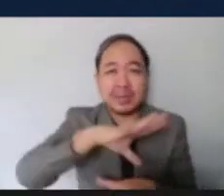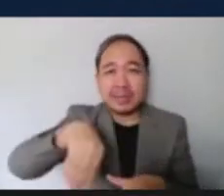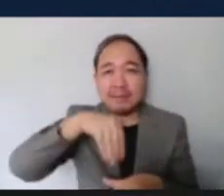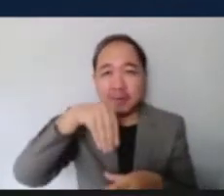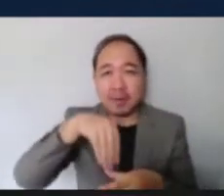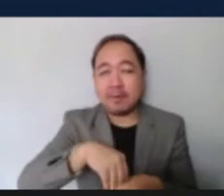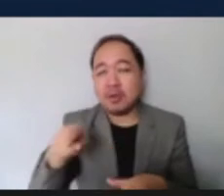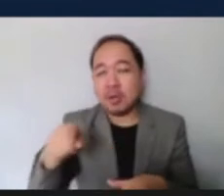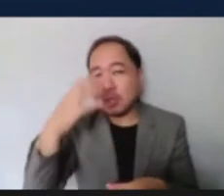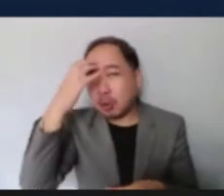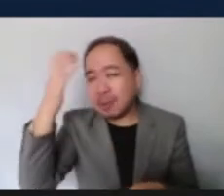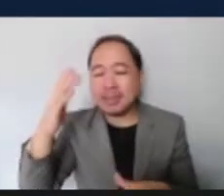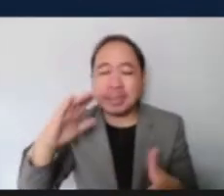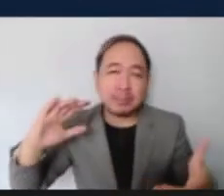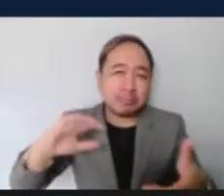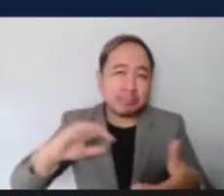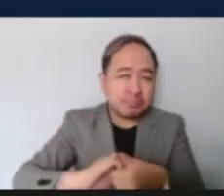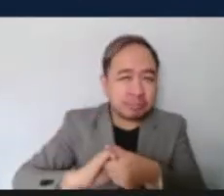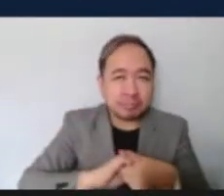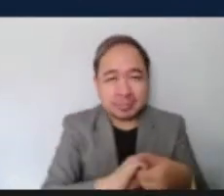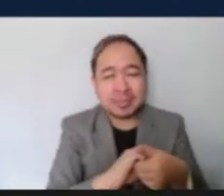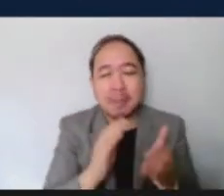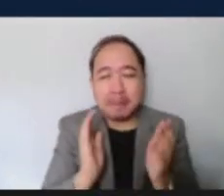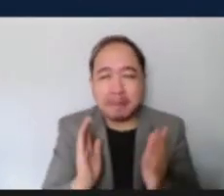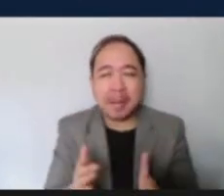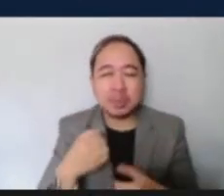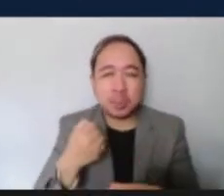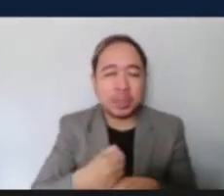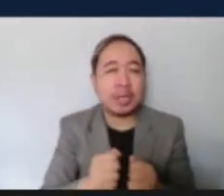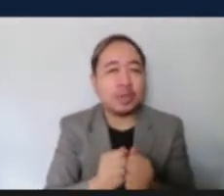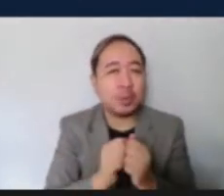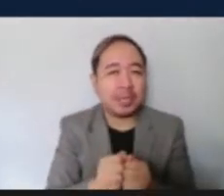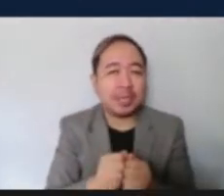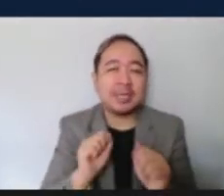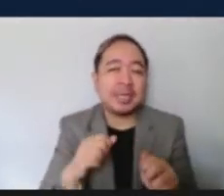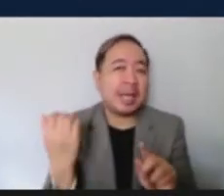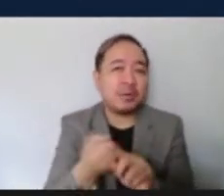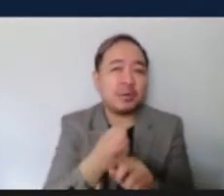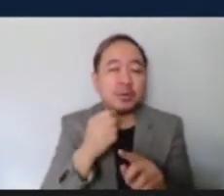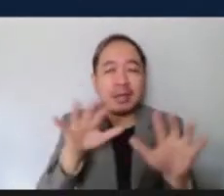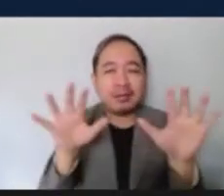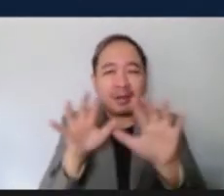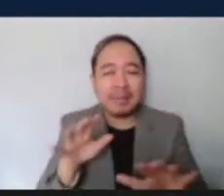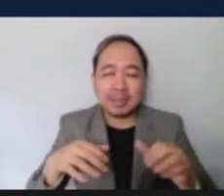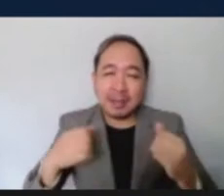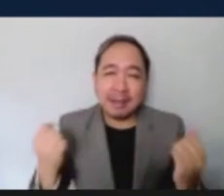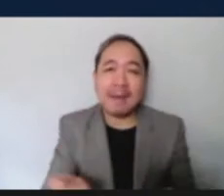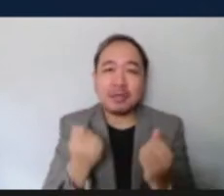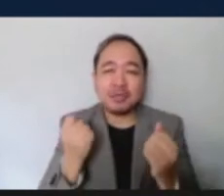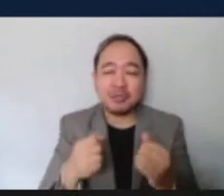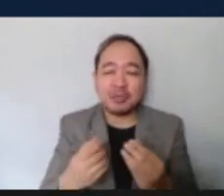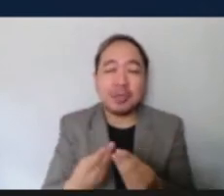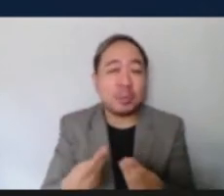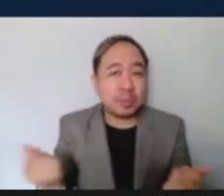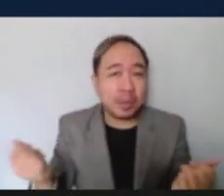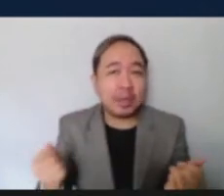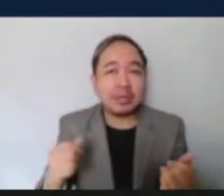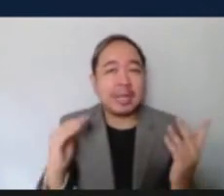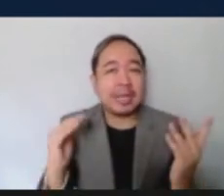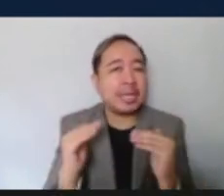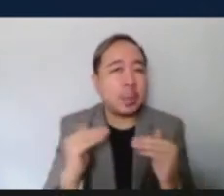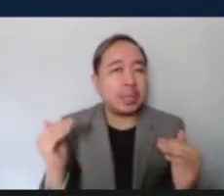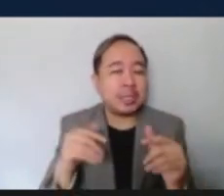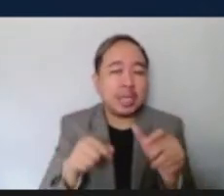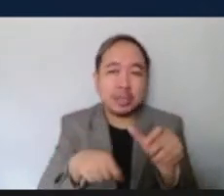meaningful Partnerships to collectively achieve climate action social justice inclusive democracy and just and social transformation for